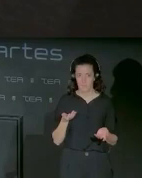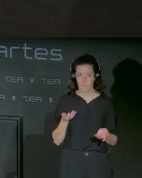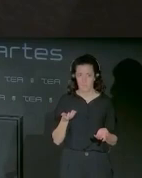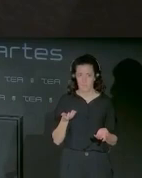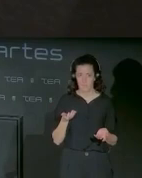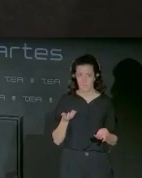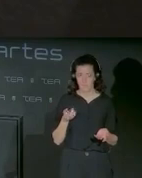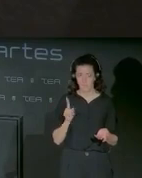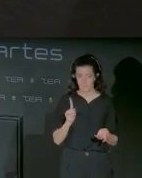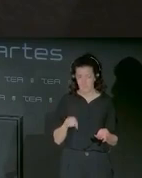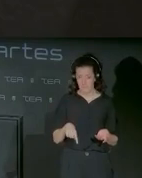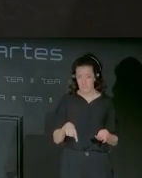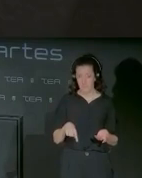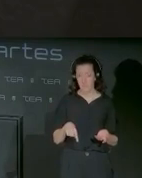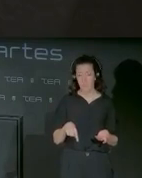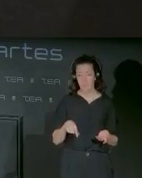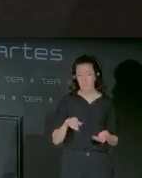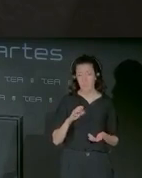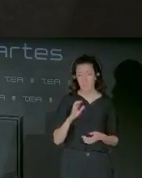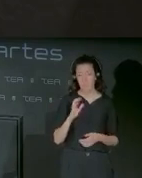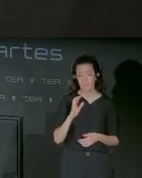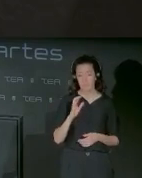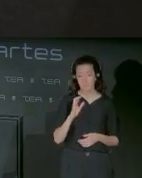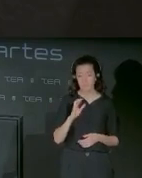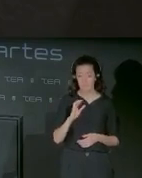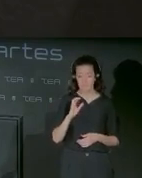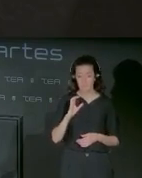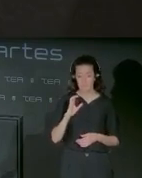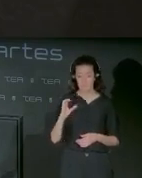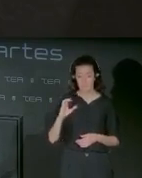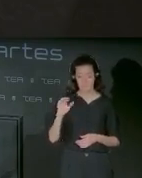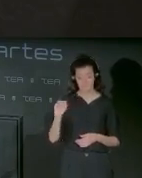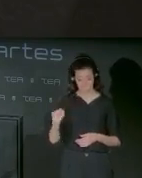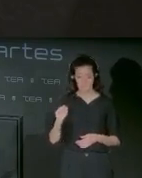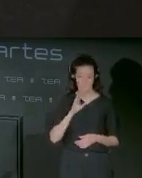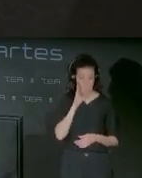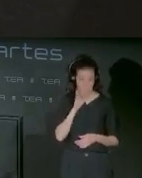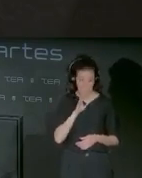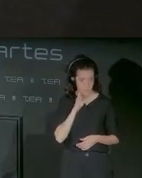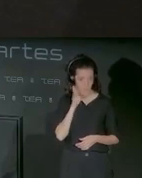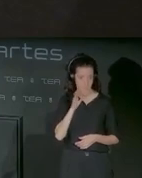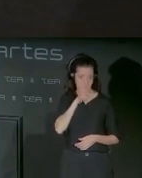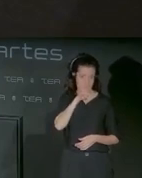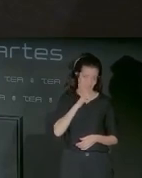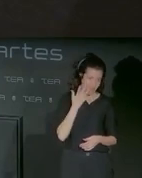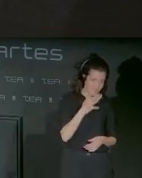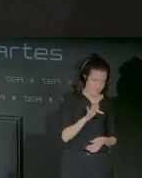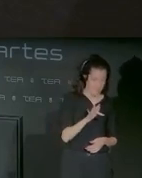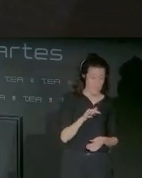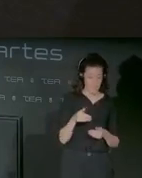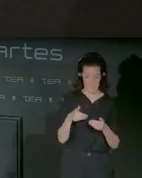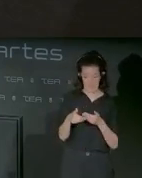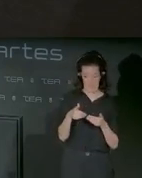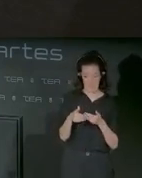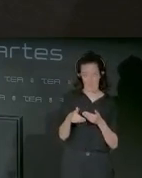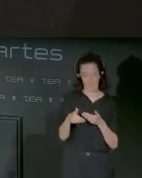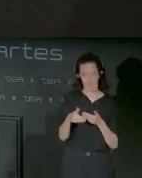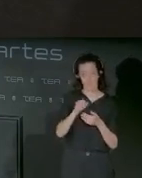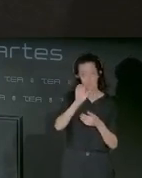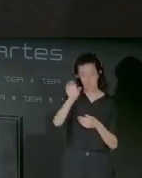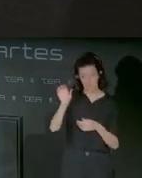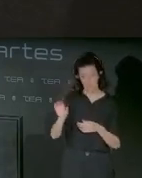CCA started to do something in Belgium. We will have soon other countries joining the group of, you know, helping with selective